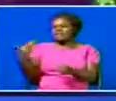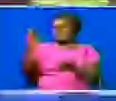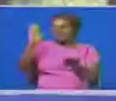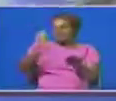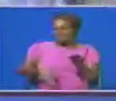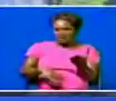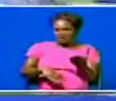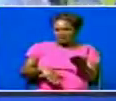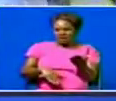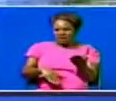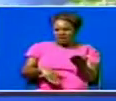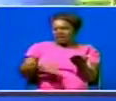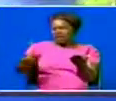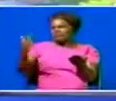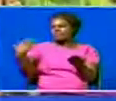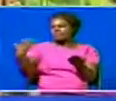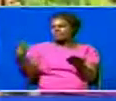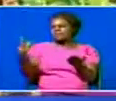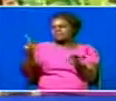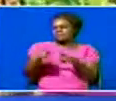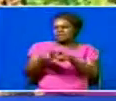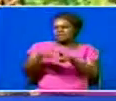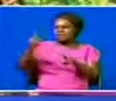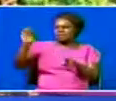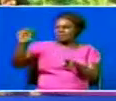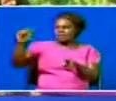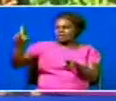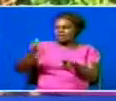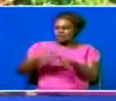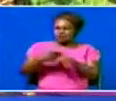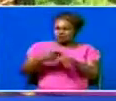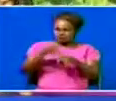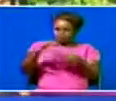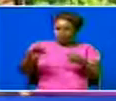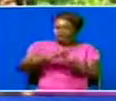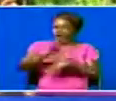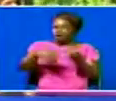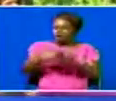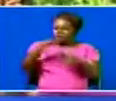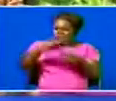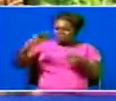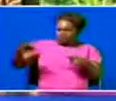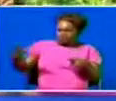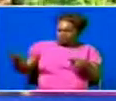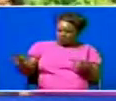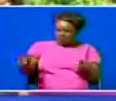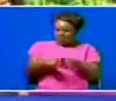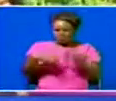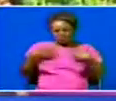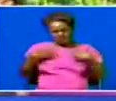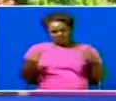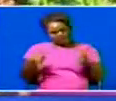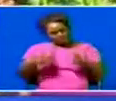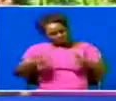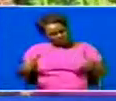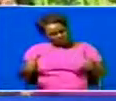popular non-native crops such as kales. Na kutoka kwa hiyo mboga, all types of vegetables, pia kiafya wame